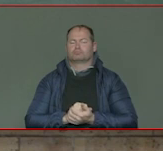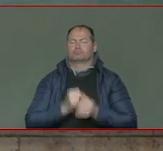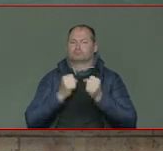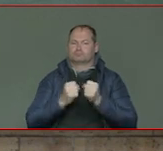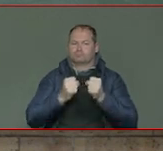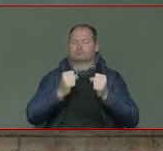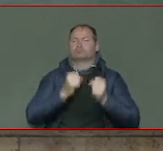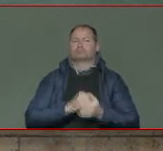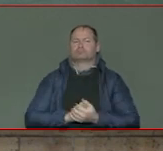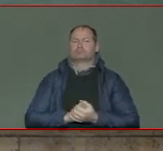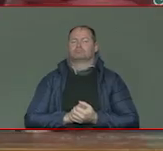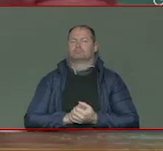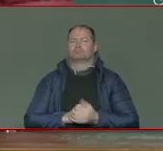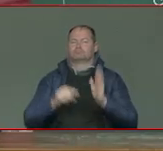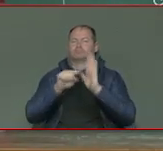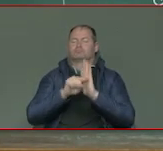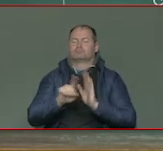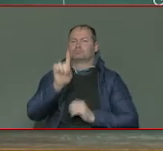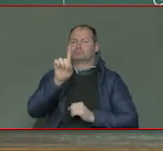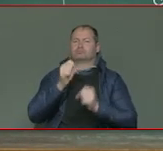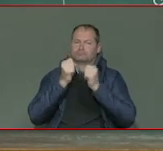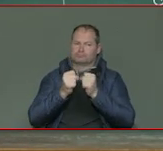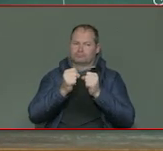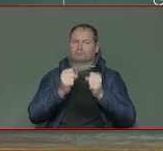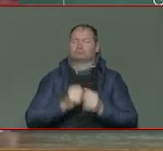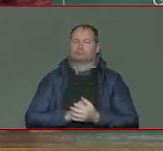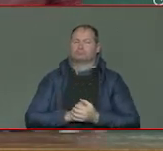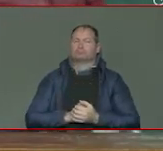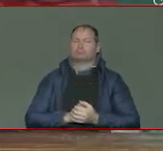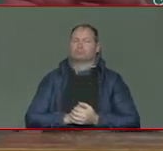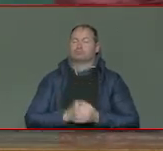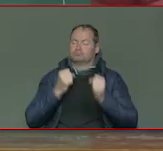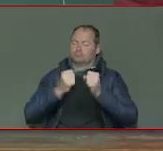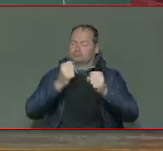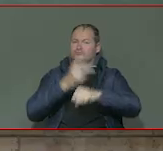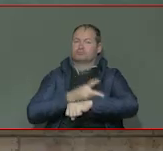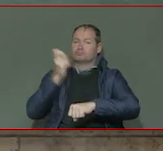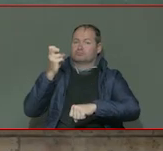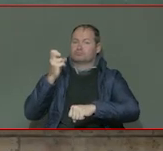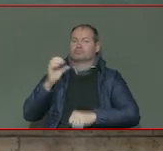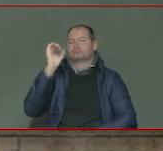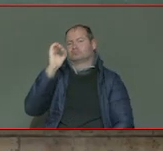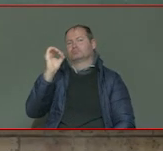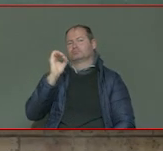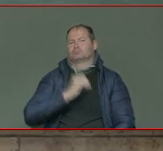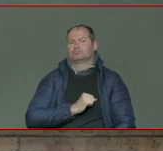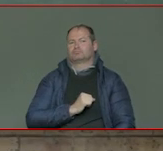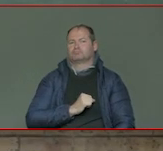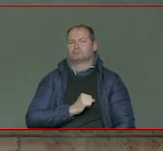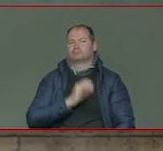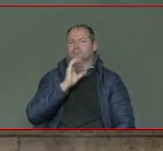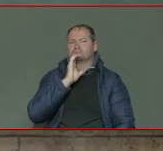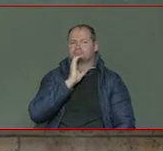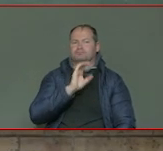constant. What is negative 1? A constant. And what is the derivative of a constant? 0. So therefore, dy